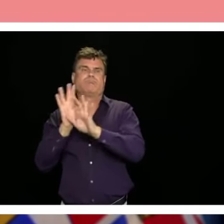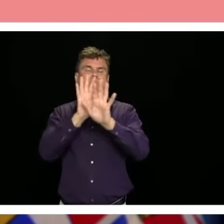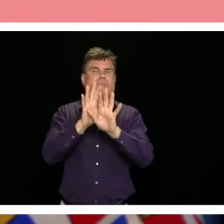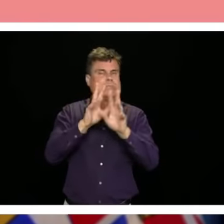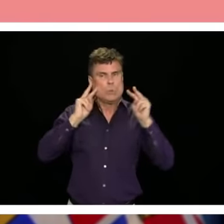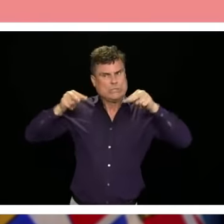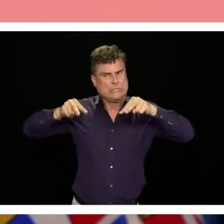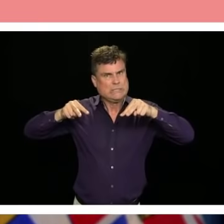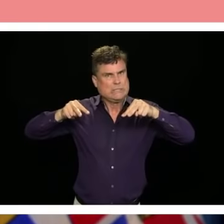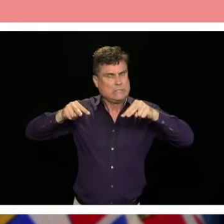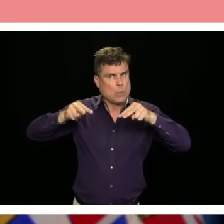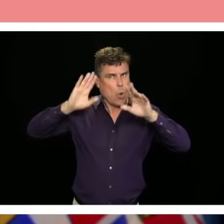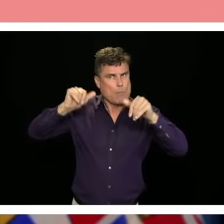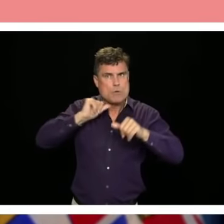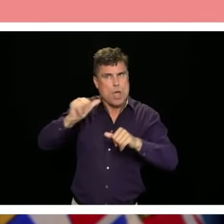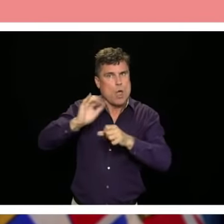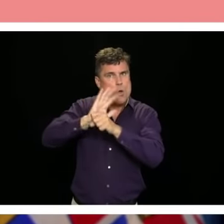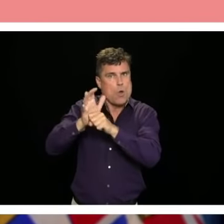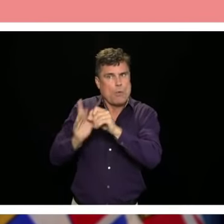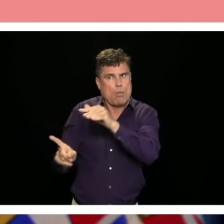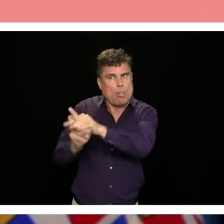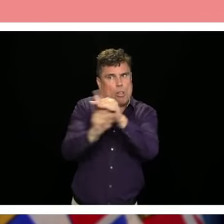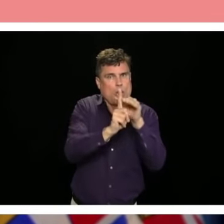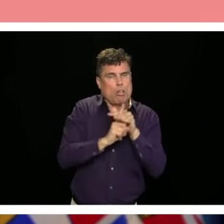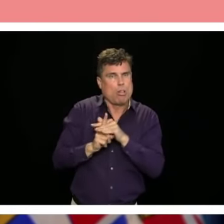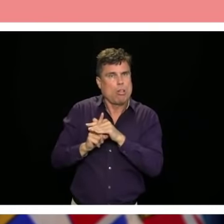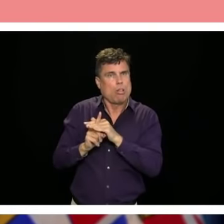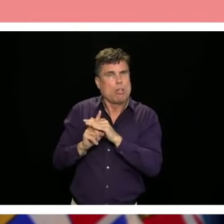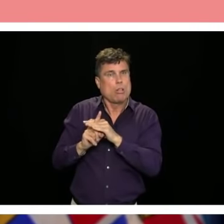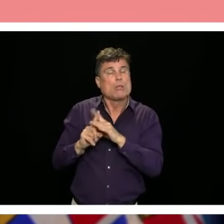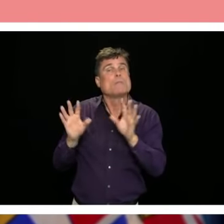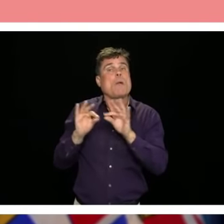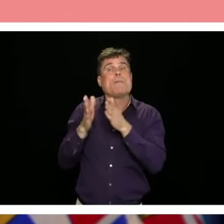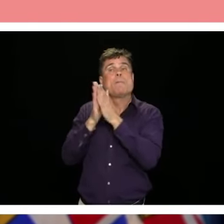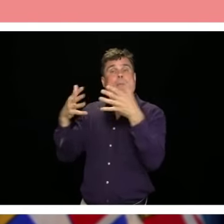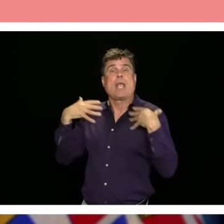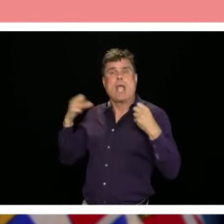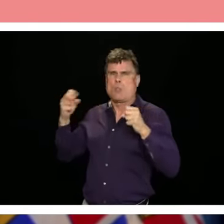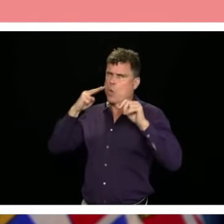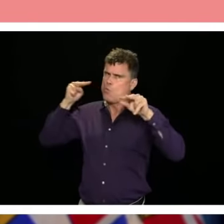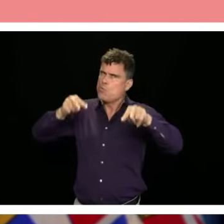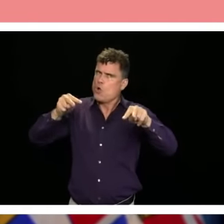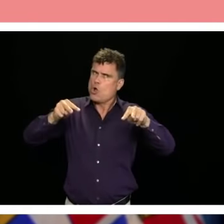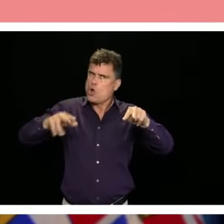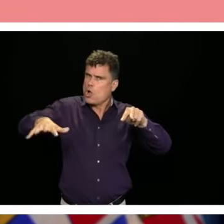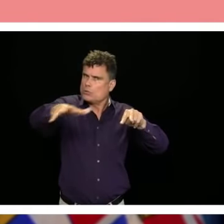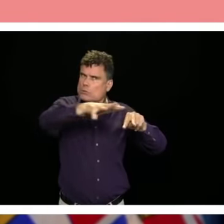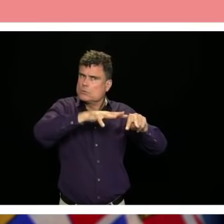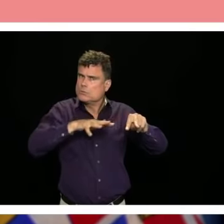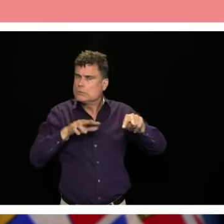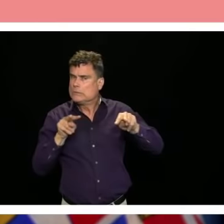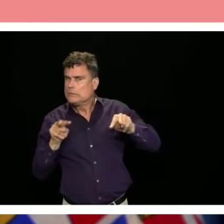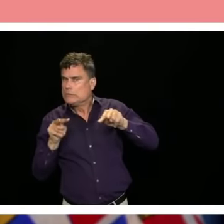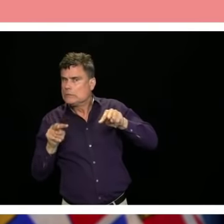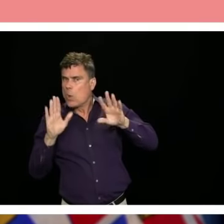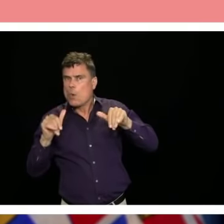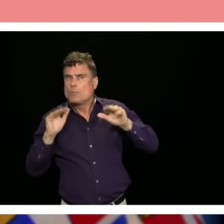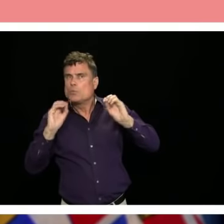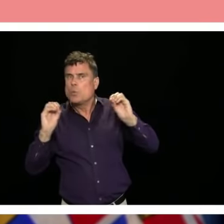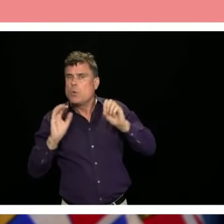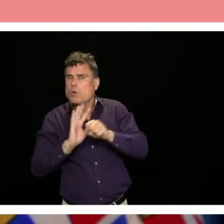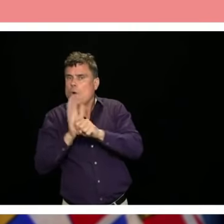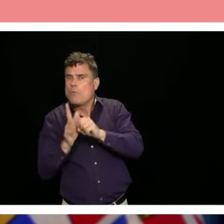to. And these are the measures that we need to take to ensure that we protect our families and our communities. We are